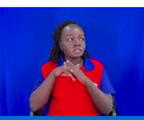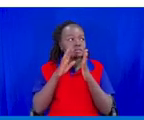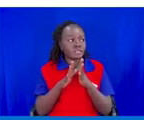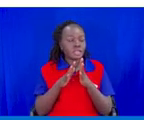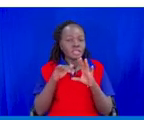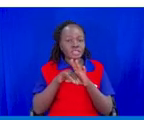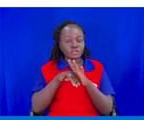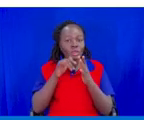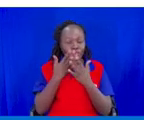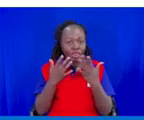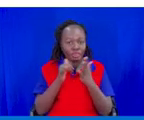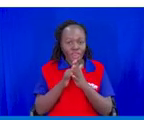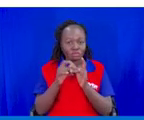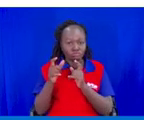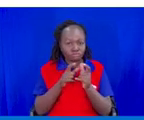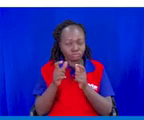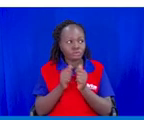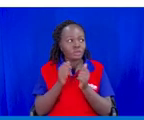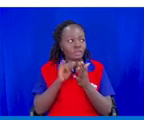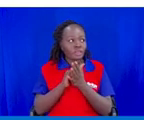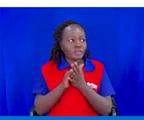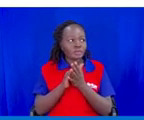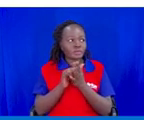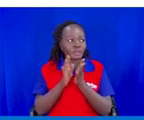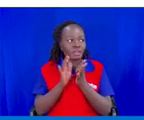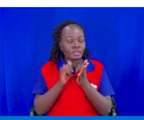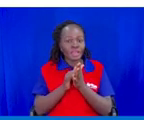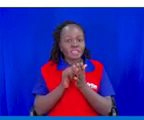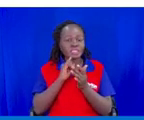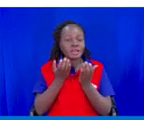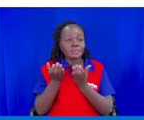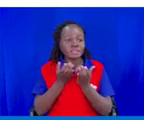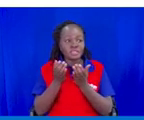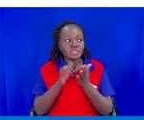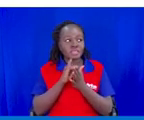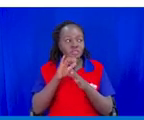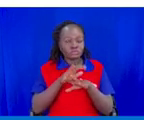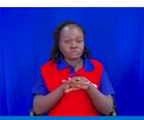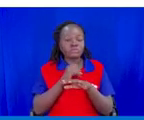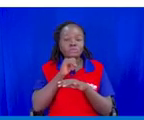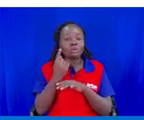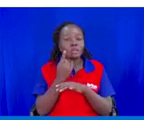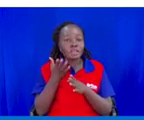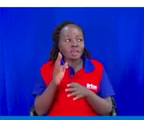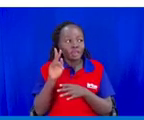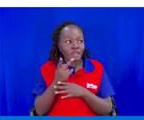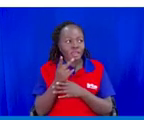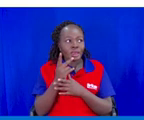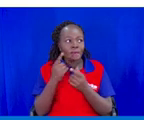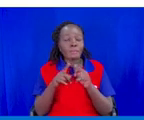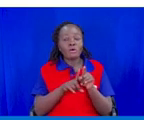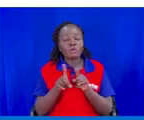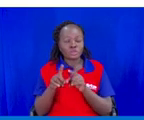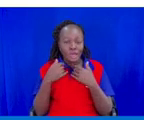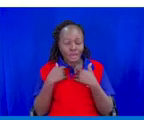run by the asset management business. And this is a business that is resident not just in Kenya, but also has a company that was set